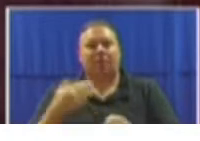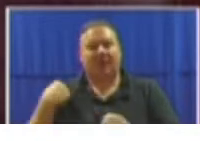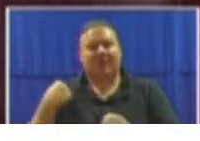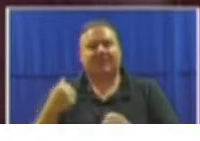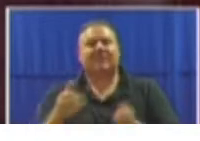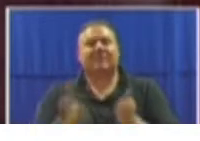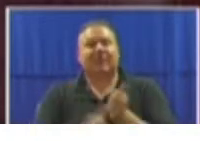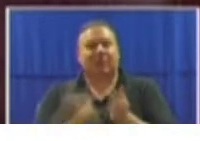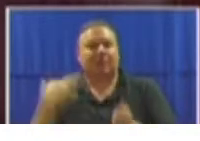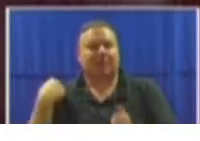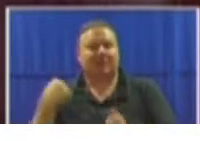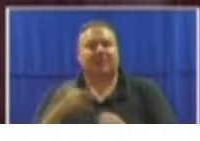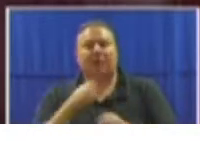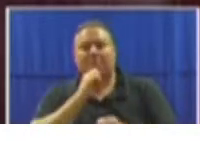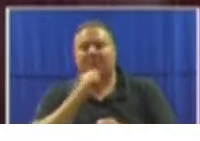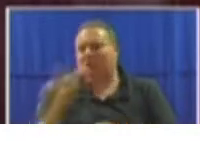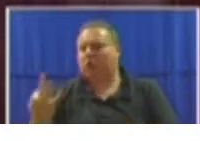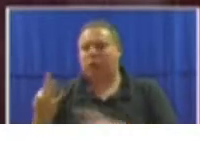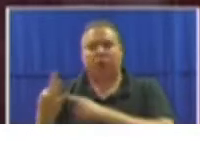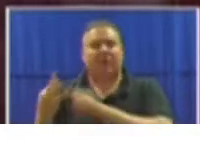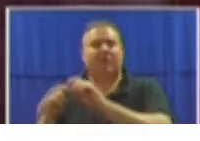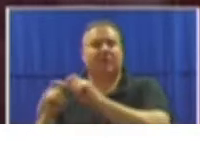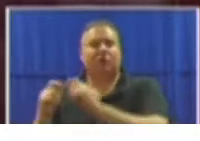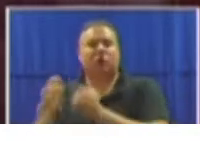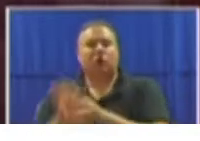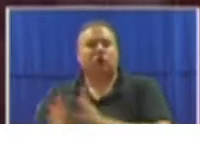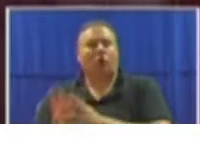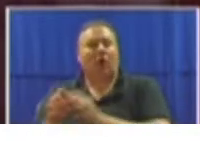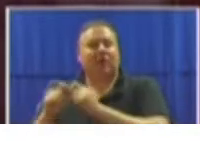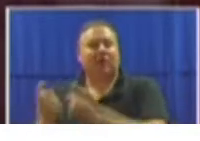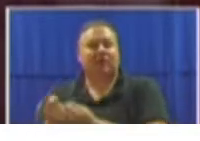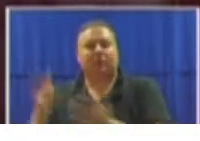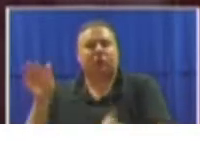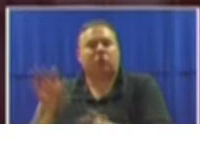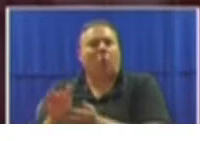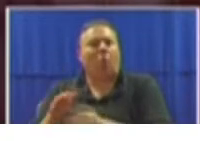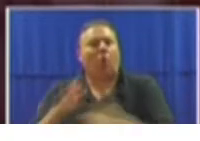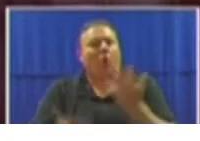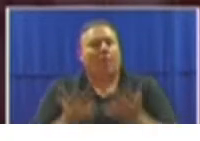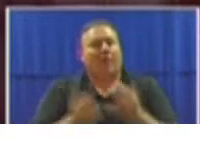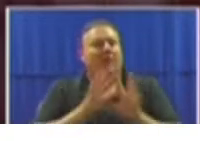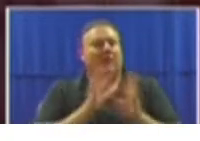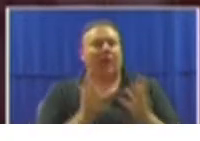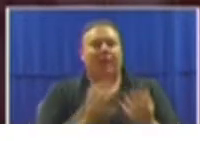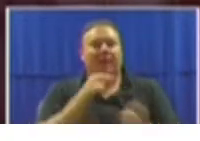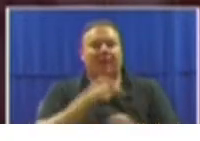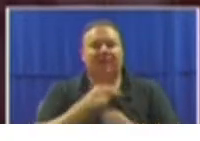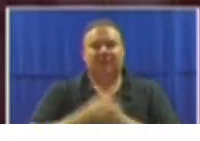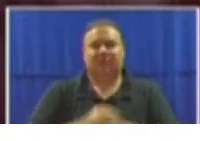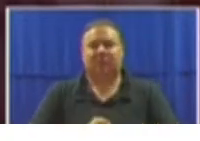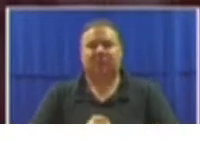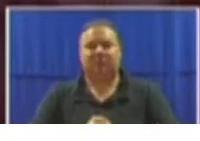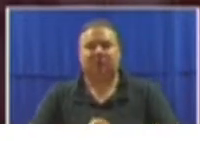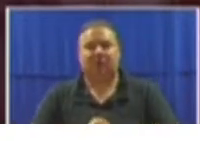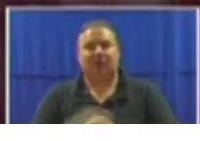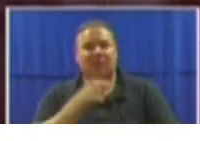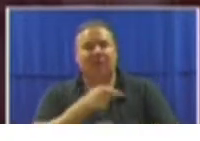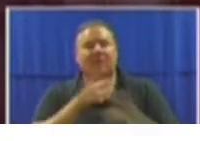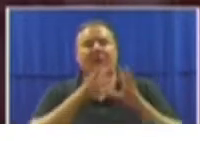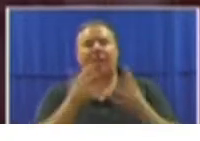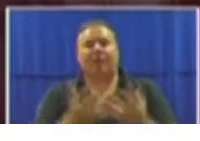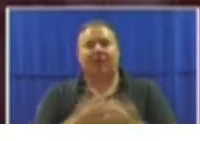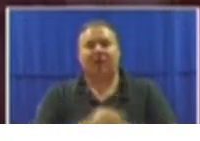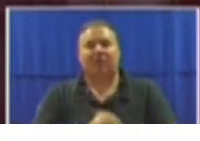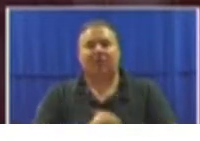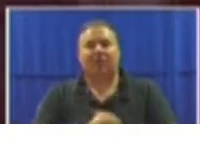than those particular teams. I indicated that his cabinet is bigger than the